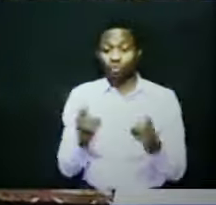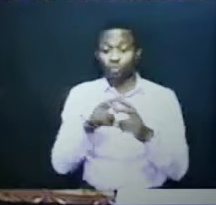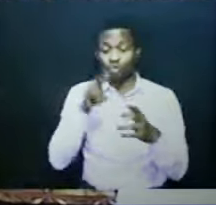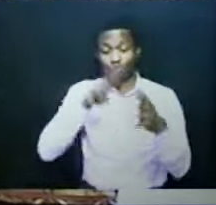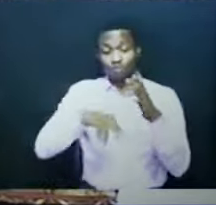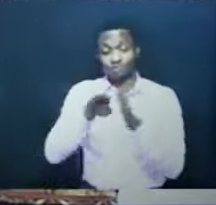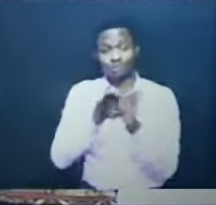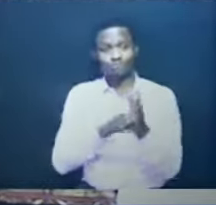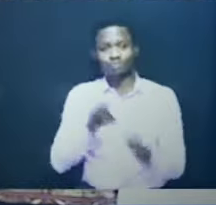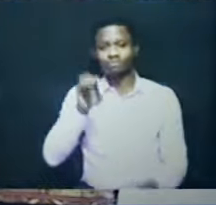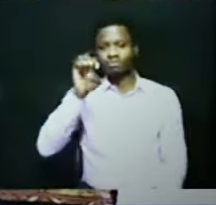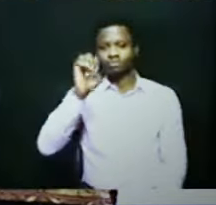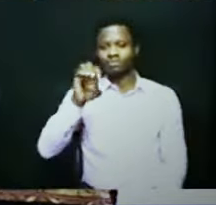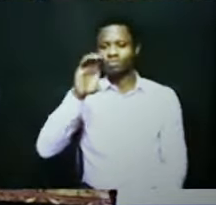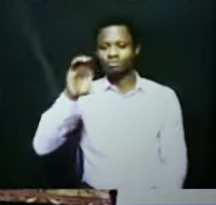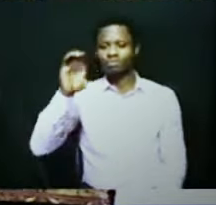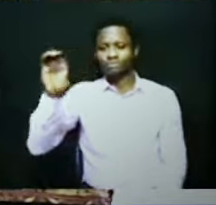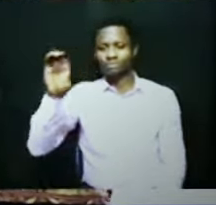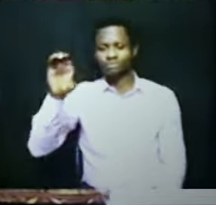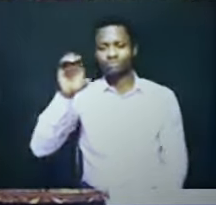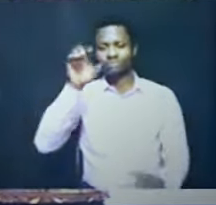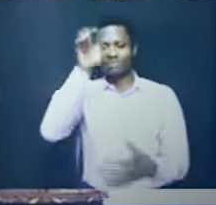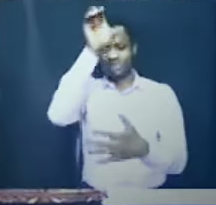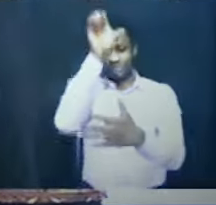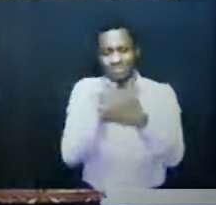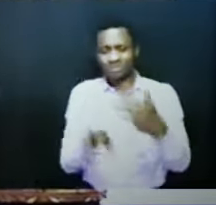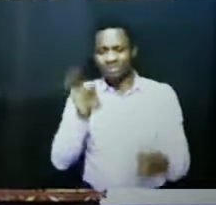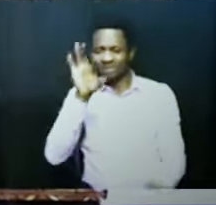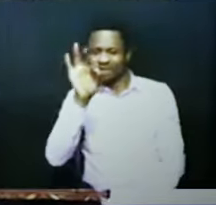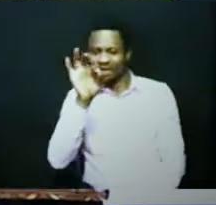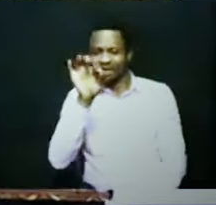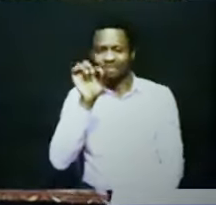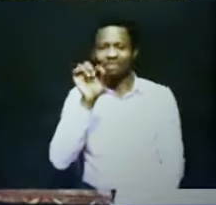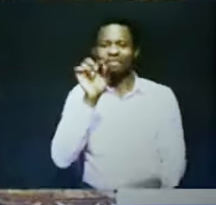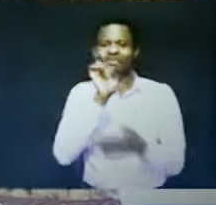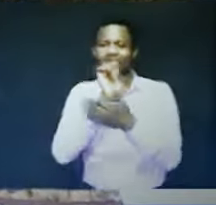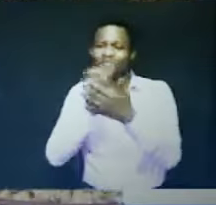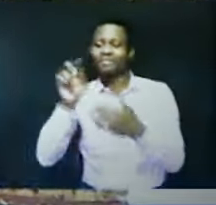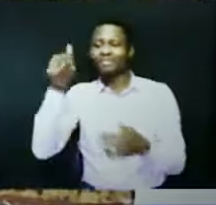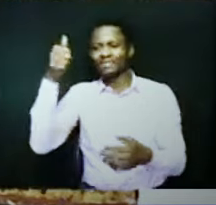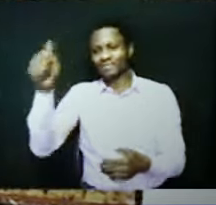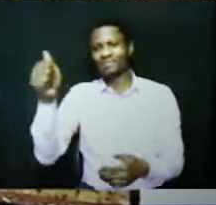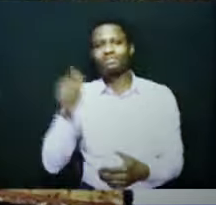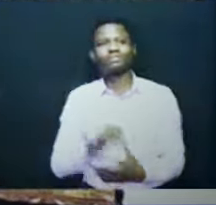Ecclesiastes chapter 9, verse 10 is a very popular scripture.